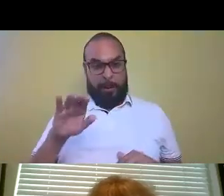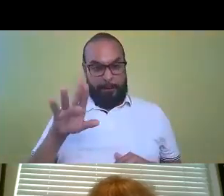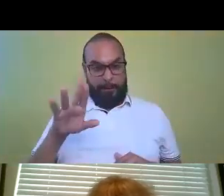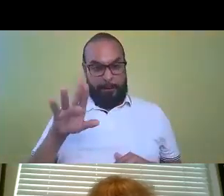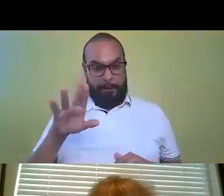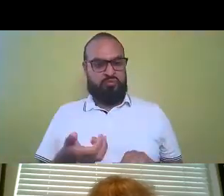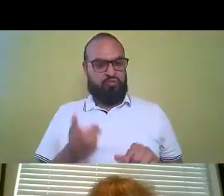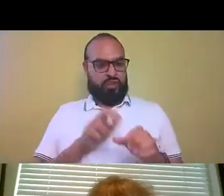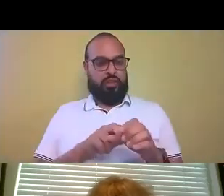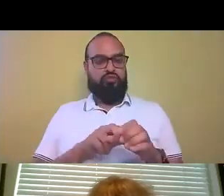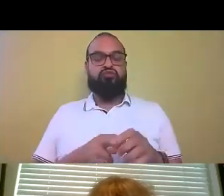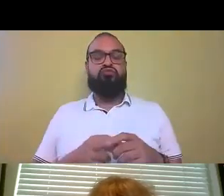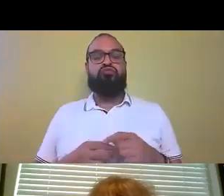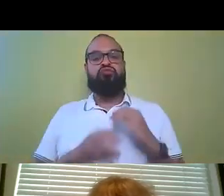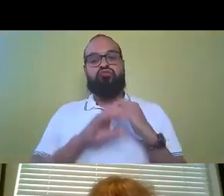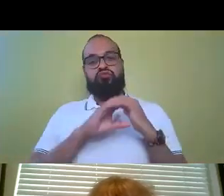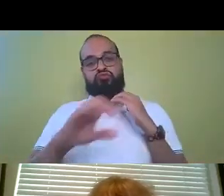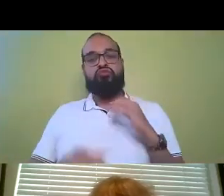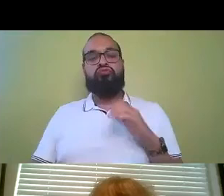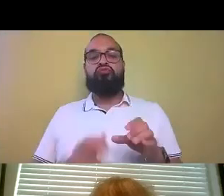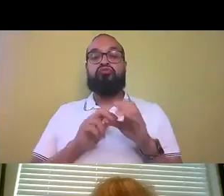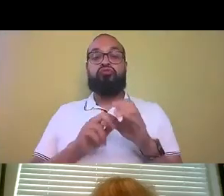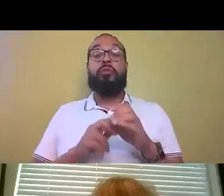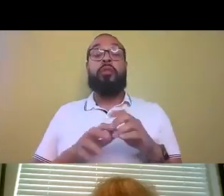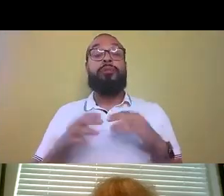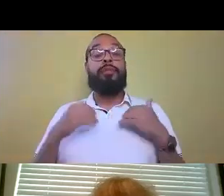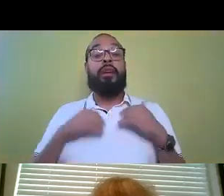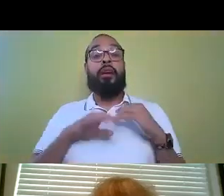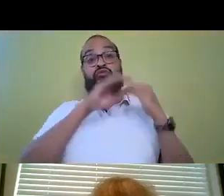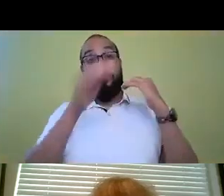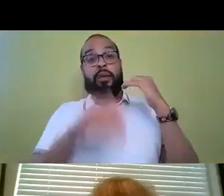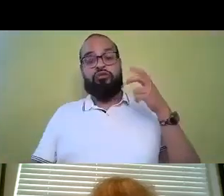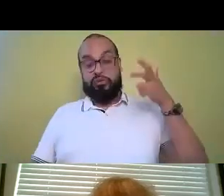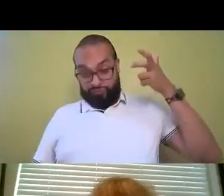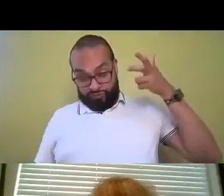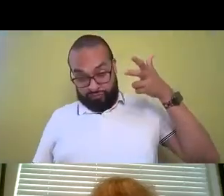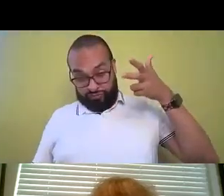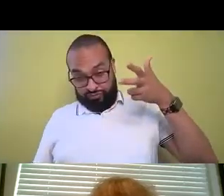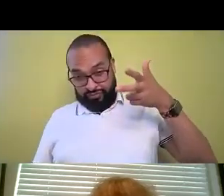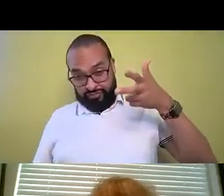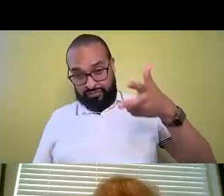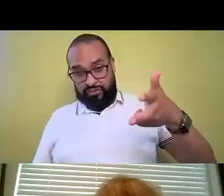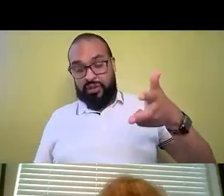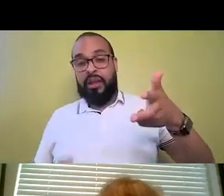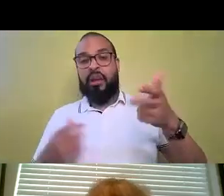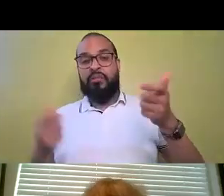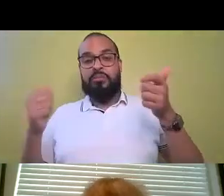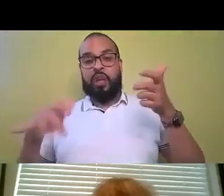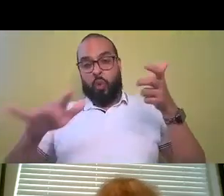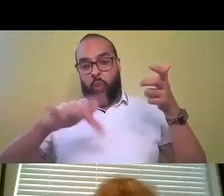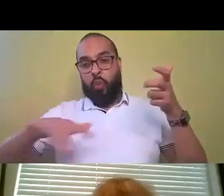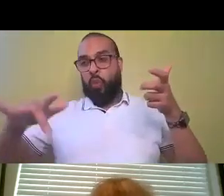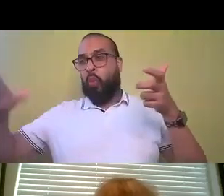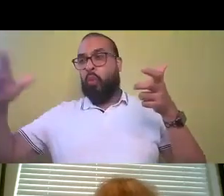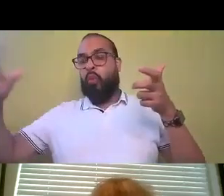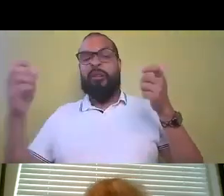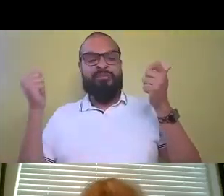bus and you're going down a hill very fast, and there's a lot of potholes. And so